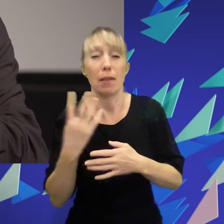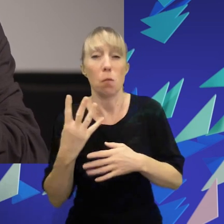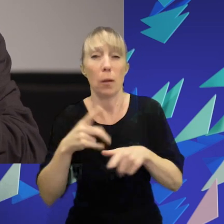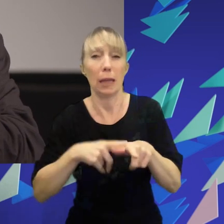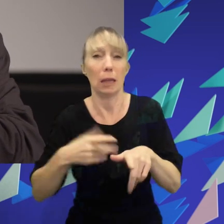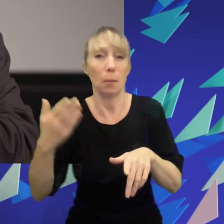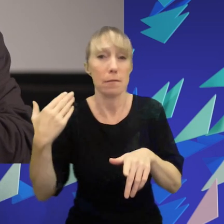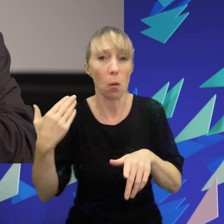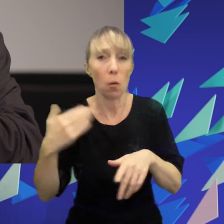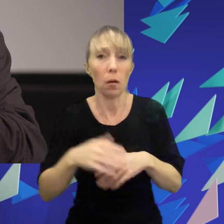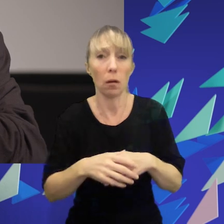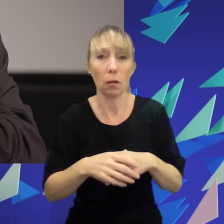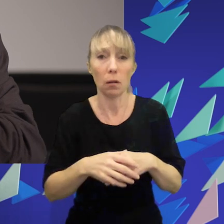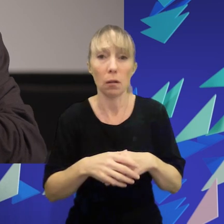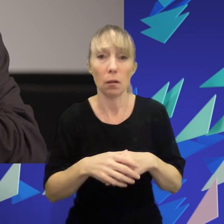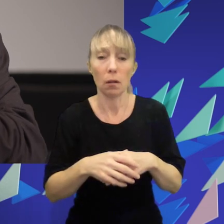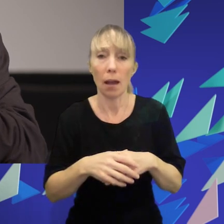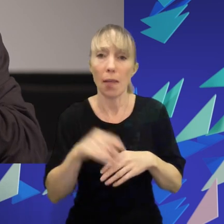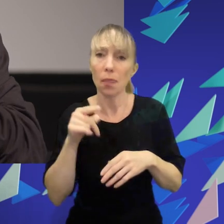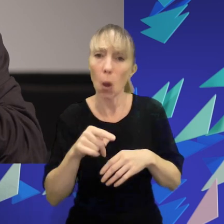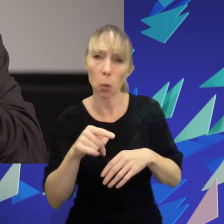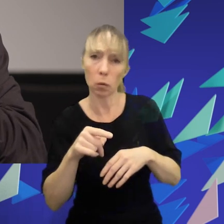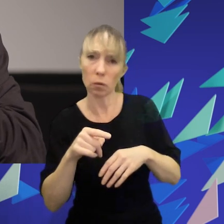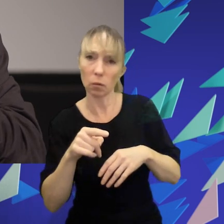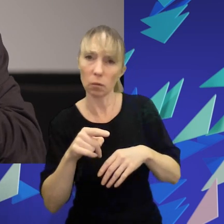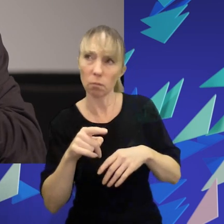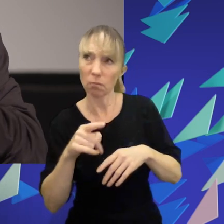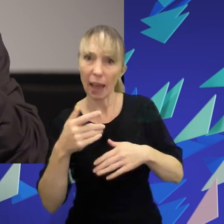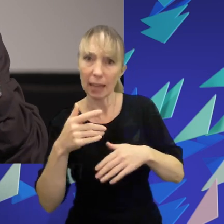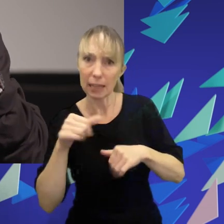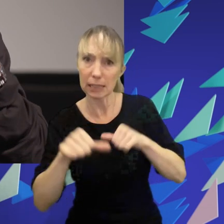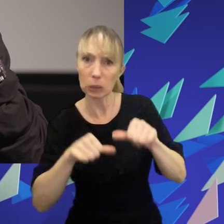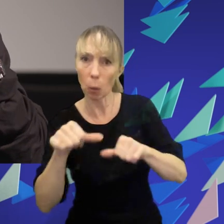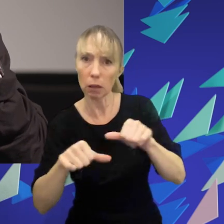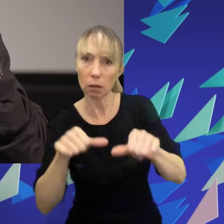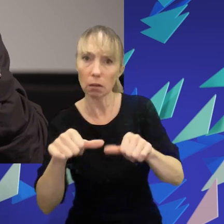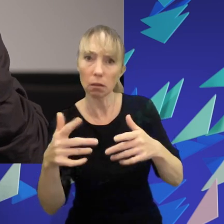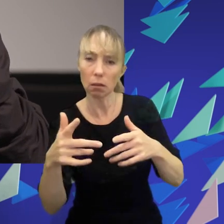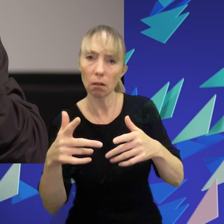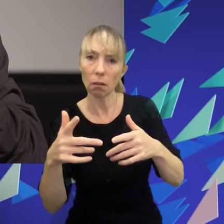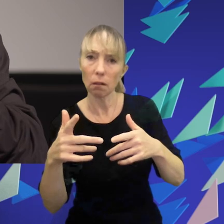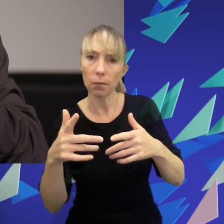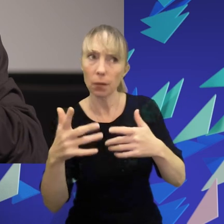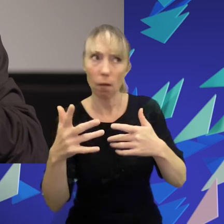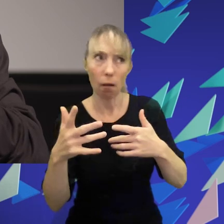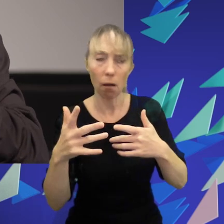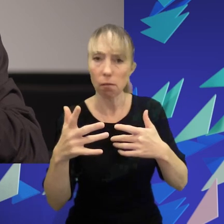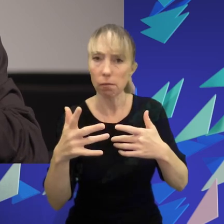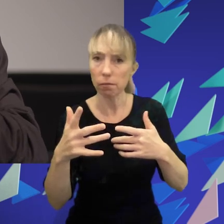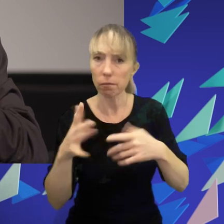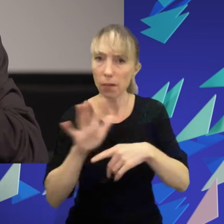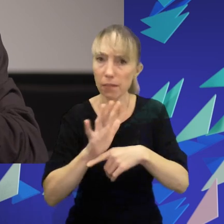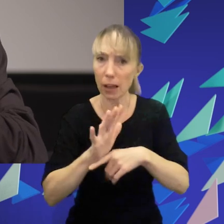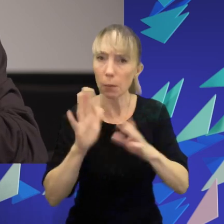And I have to, these kind of sequences, you have to really be very mindful about how you will solve it